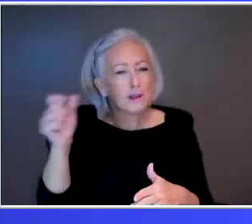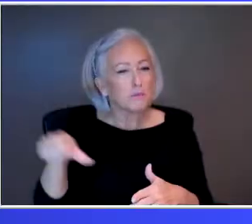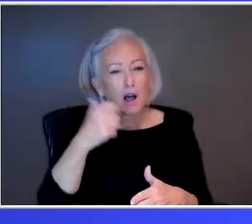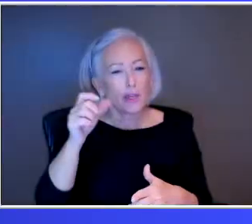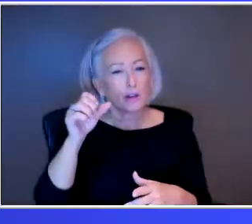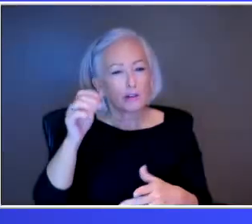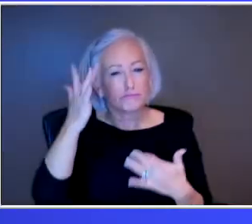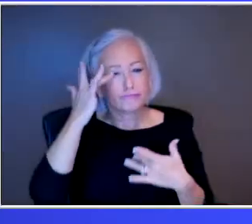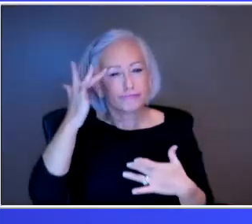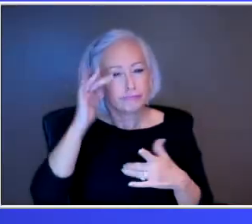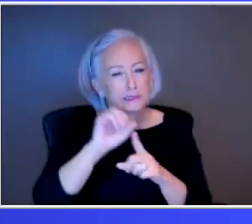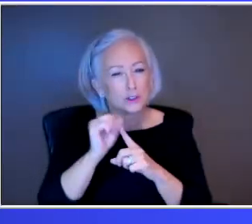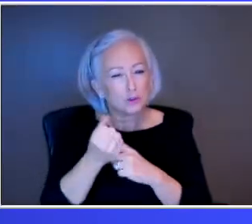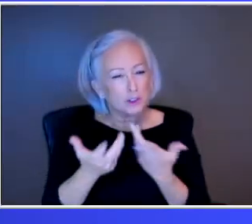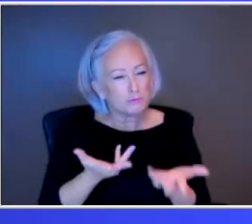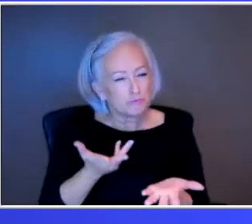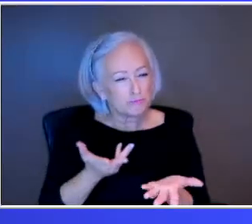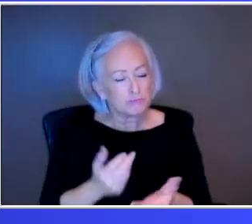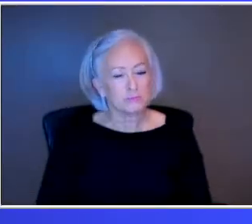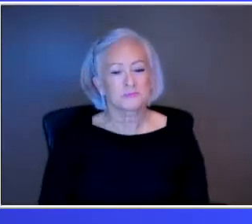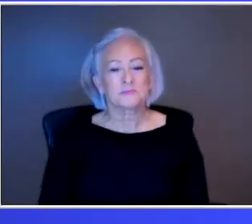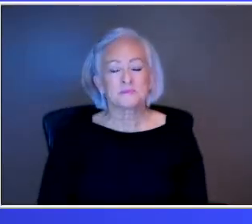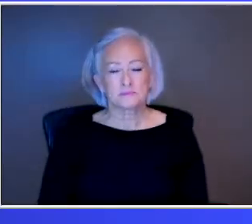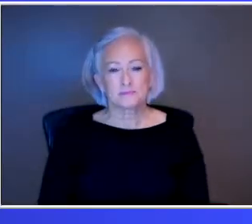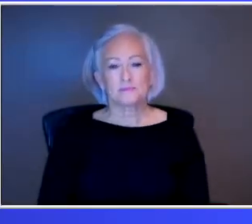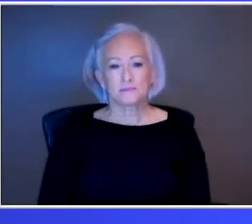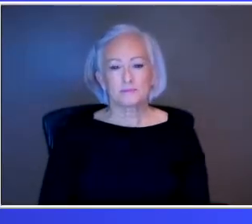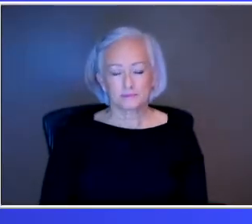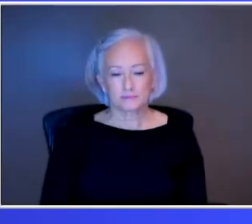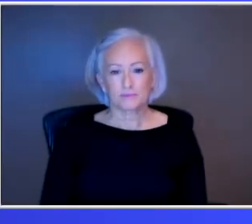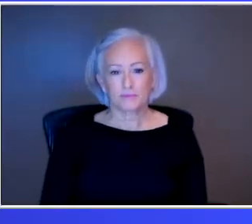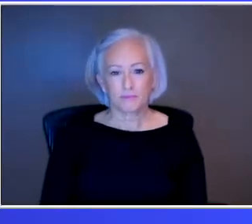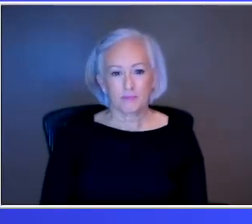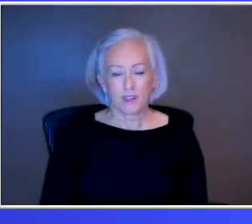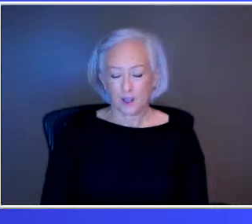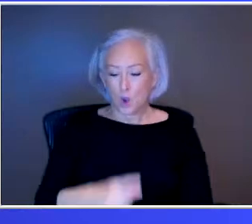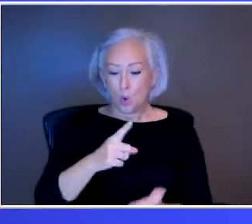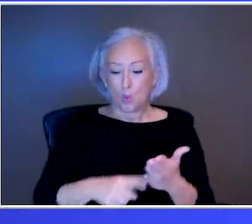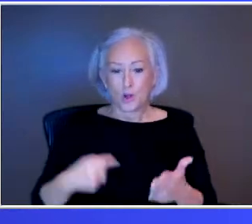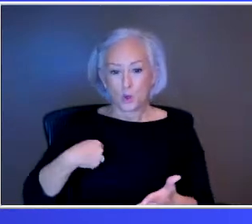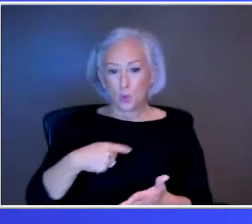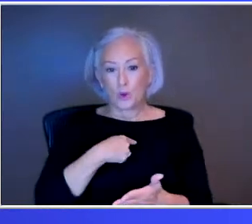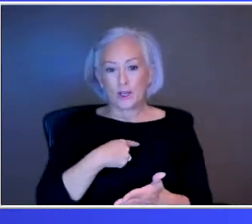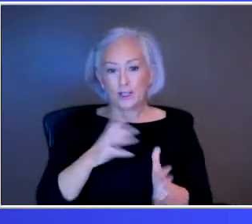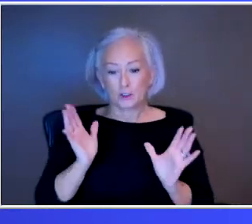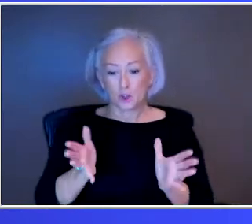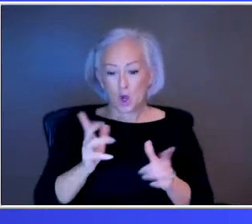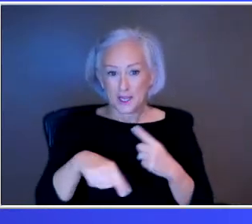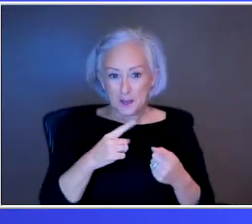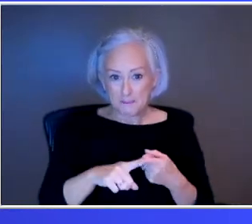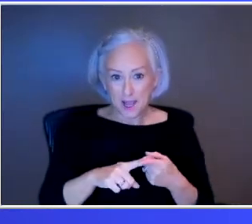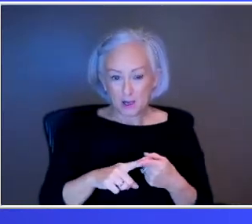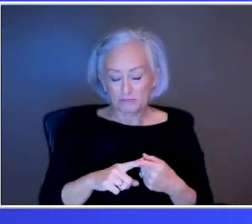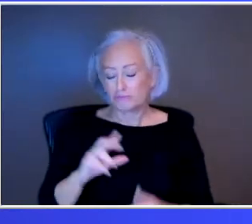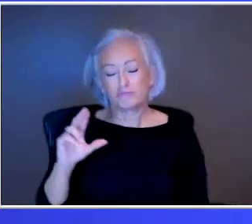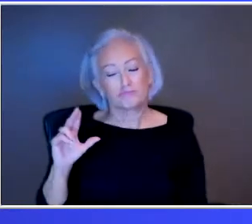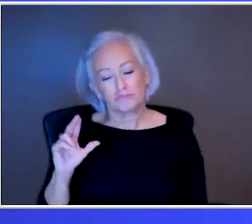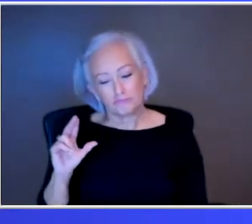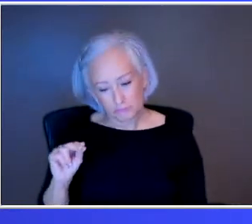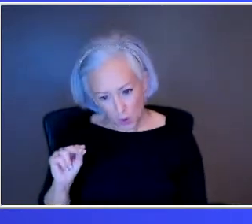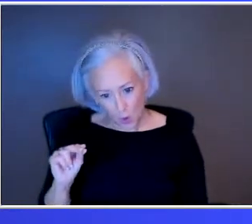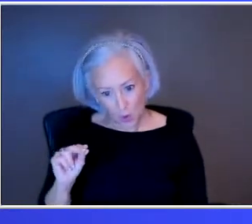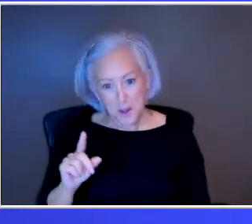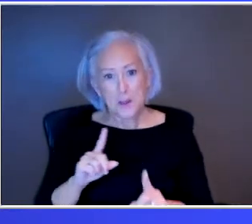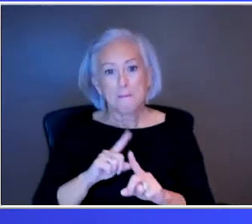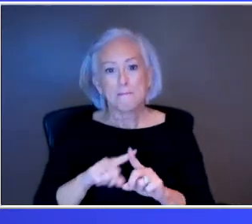think of the mechanism that we're talking about, there's not a relationship. But if you read the pamphlet on the airplane and you're on a